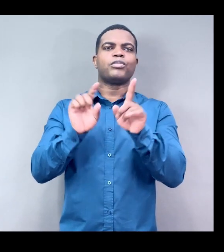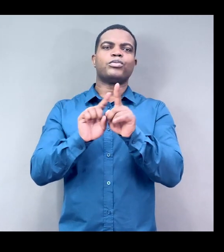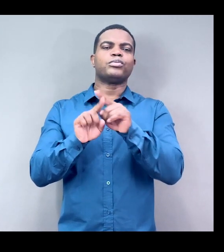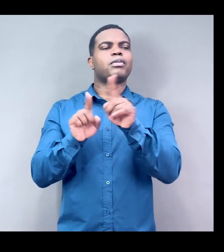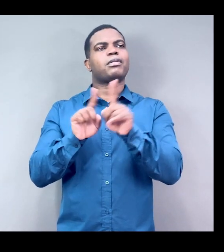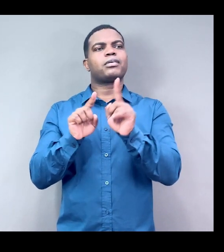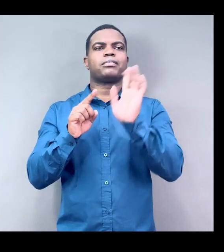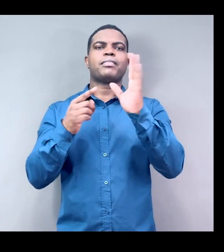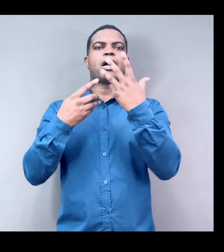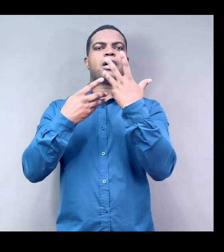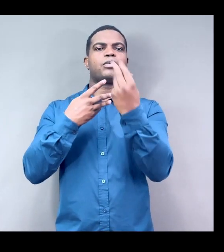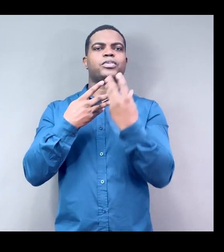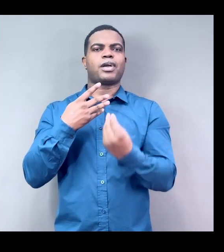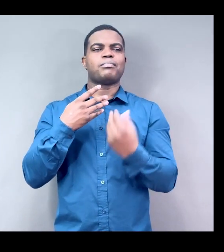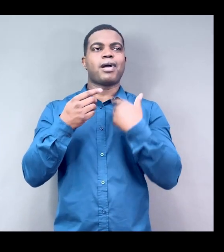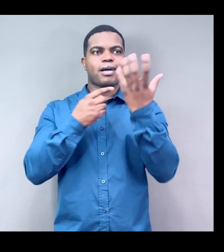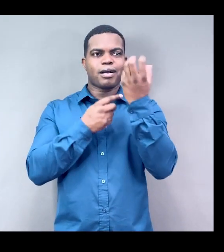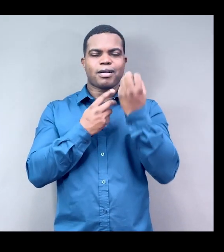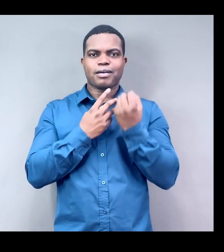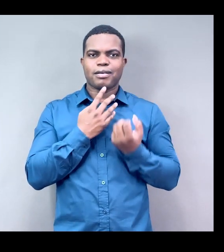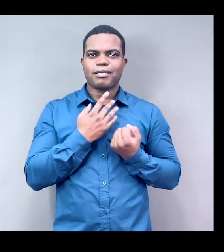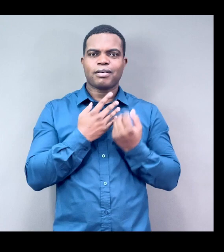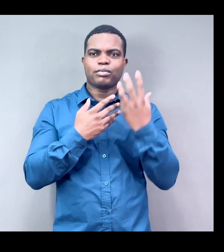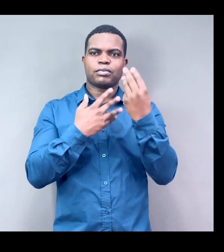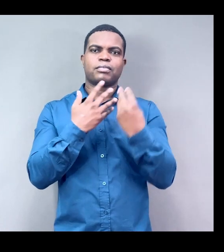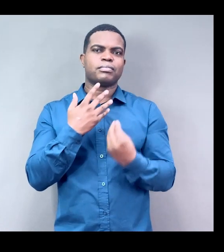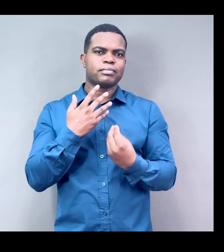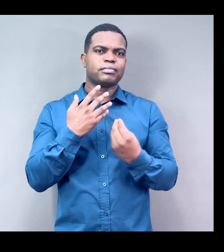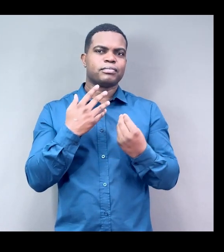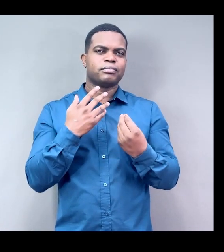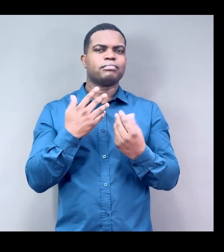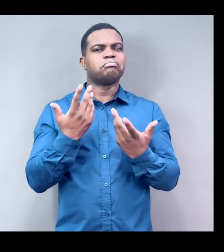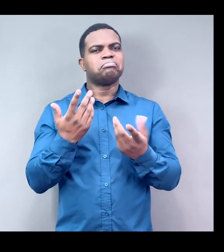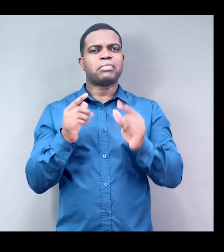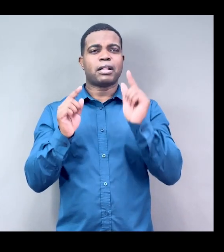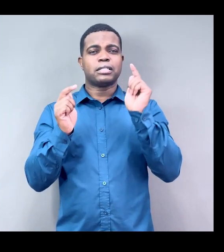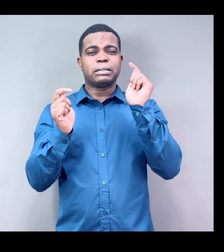They also represent long-term outcomes.